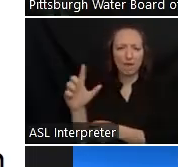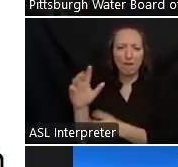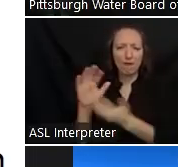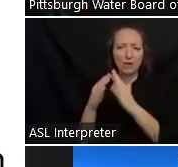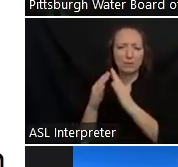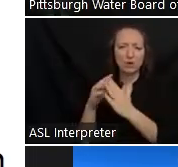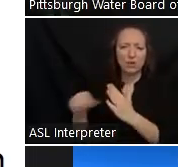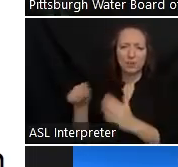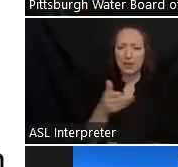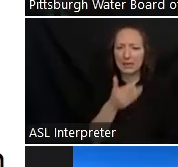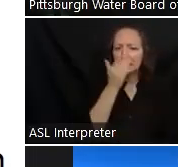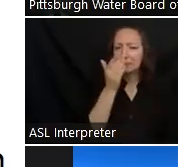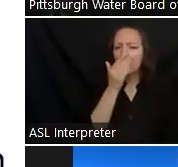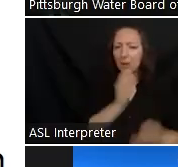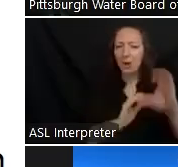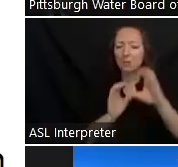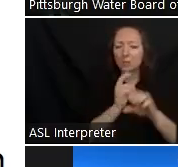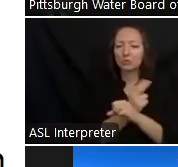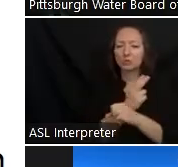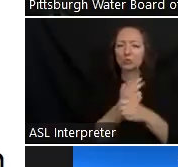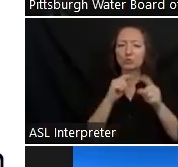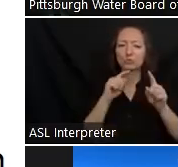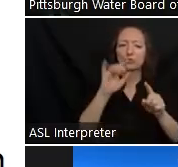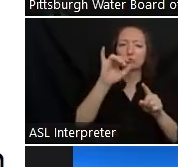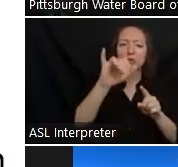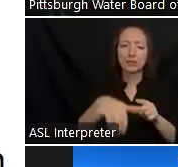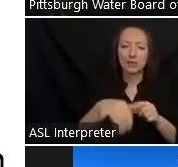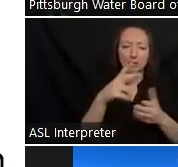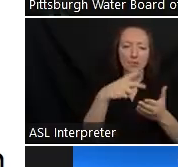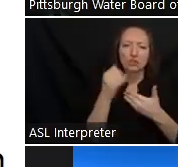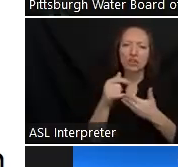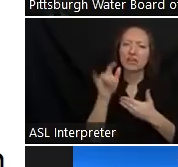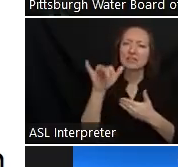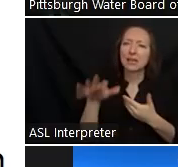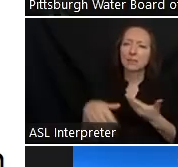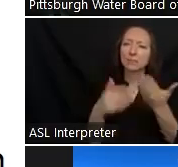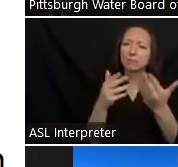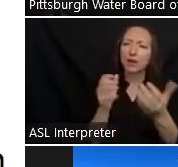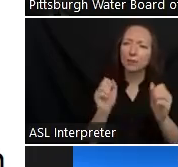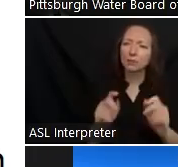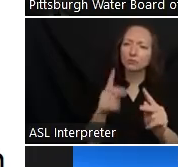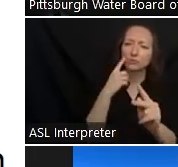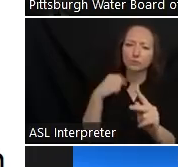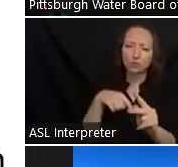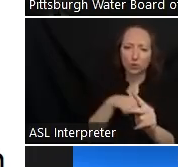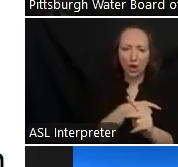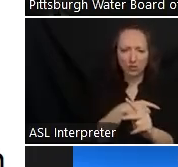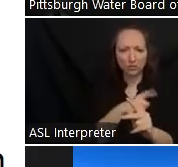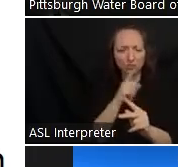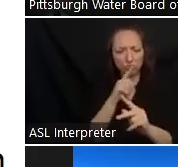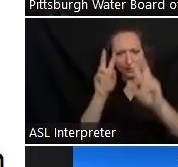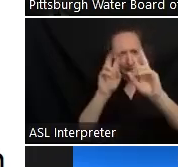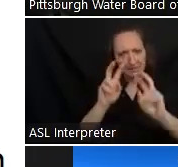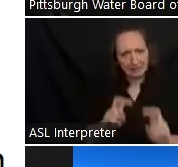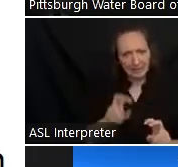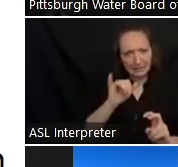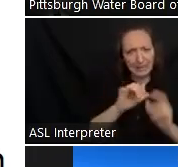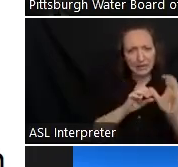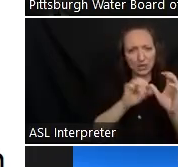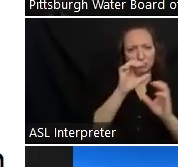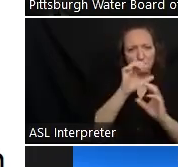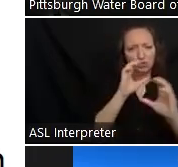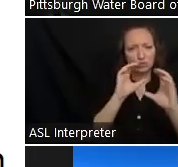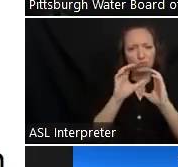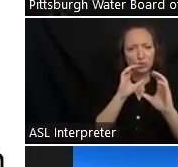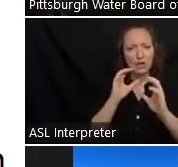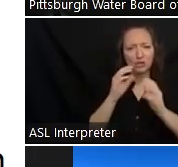used in that process, and it provided us an opportunity to reassess all of the construction communications protocols. So